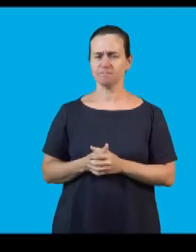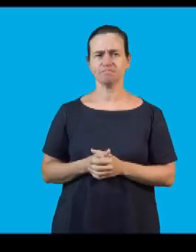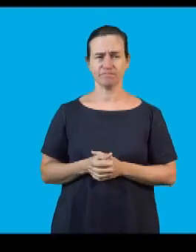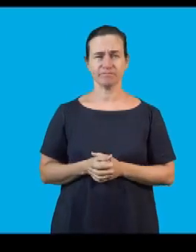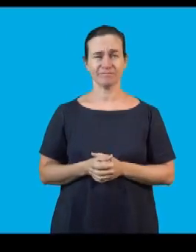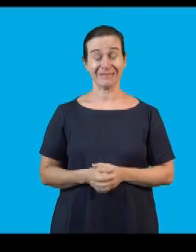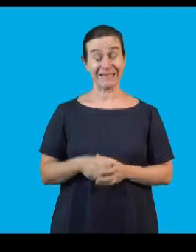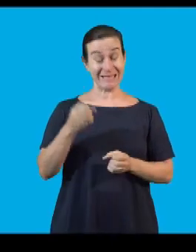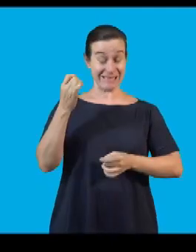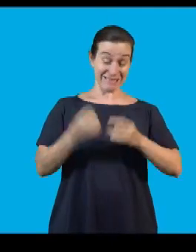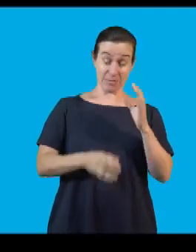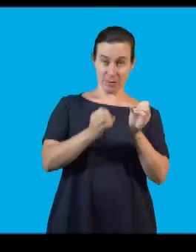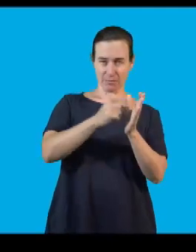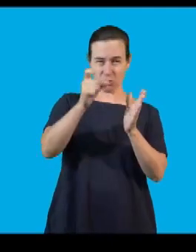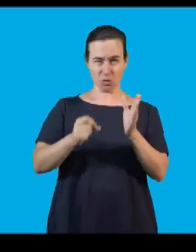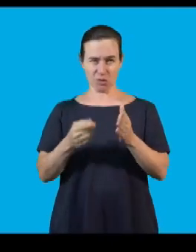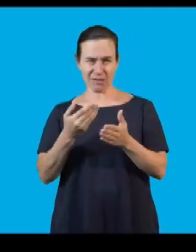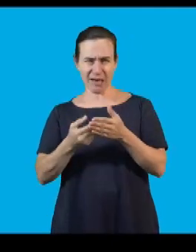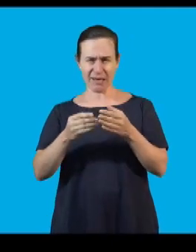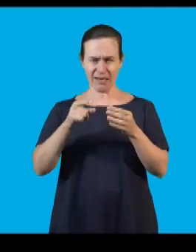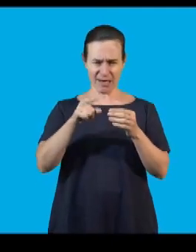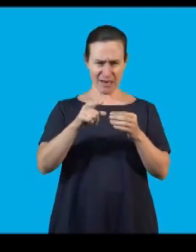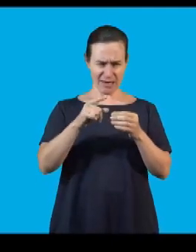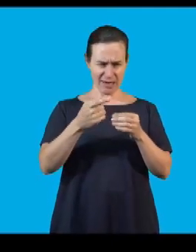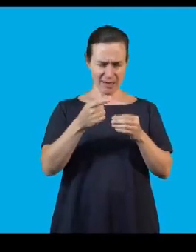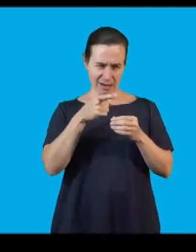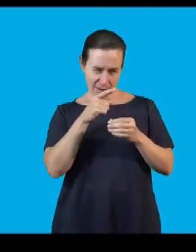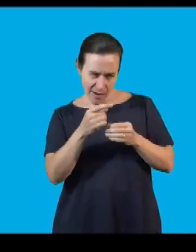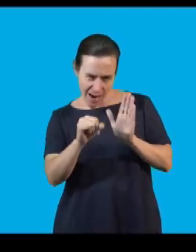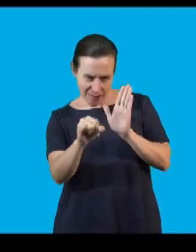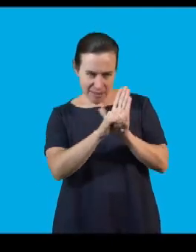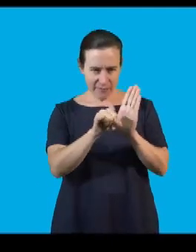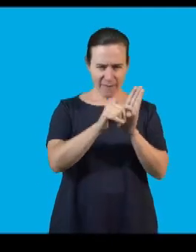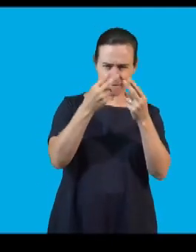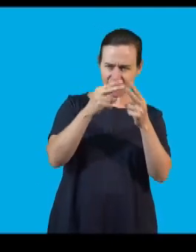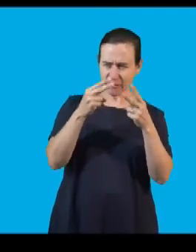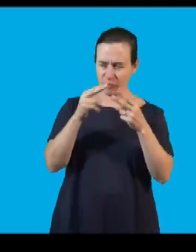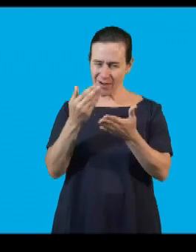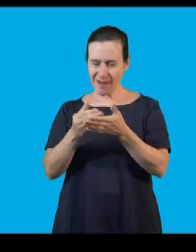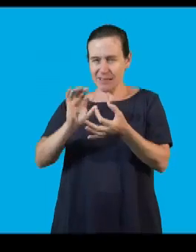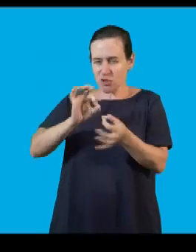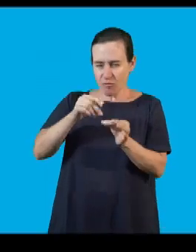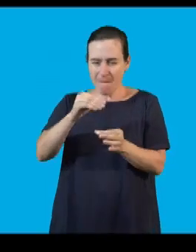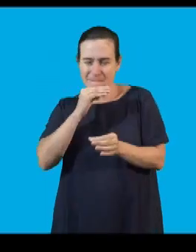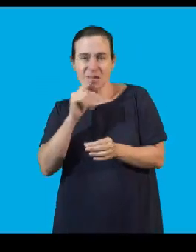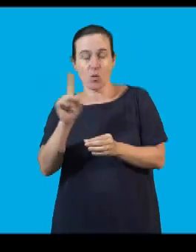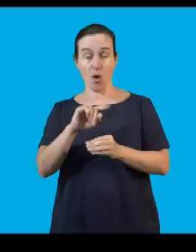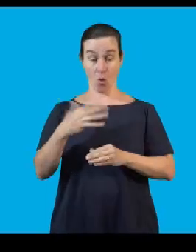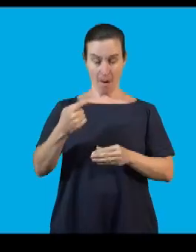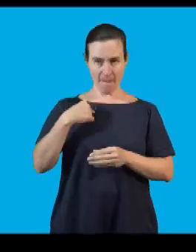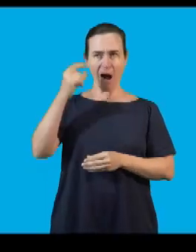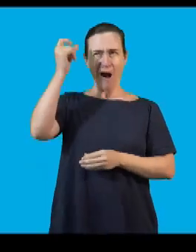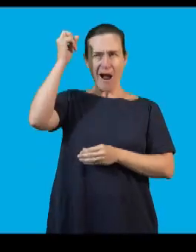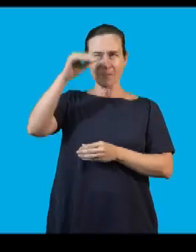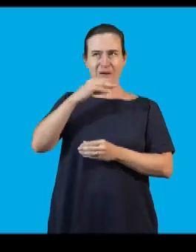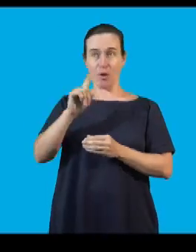all right? Many times learners cannot interpret the visual elements of the cartoon, and they lack the vocabulary to